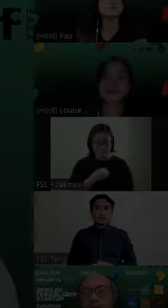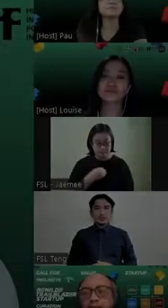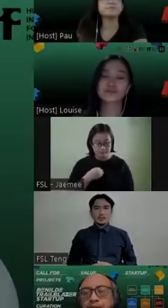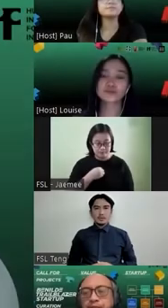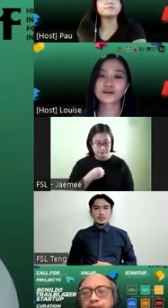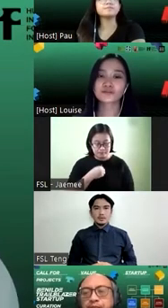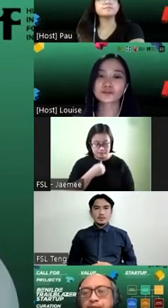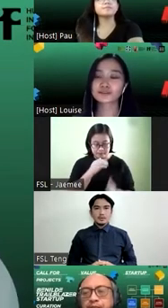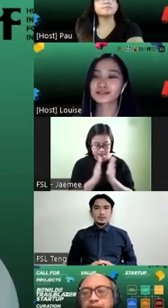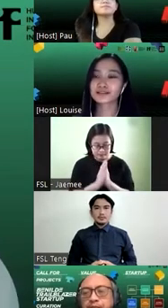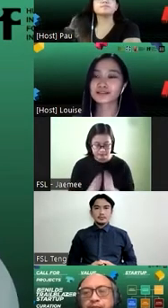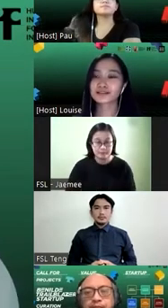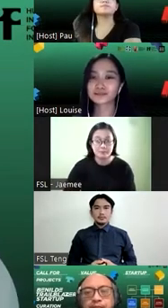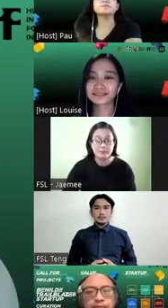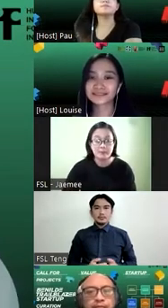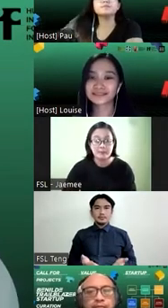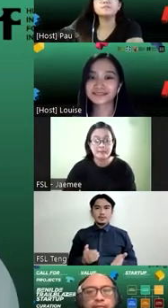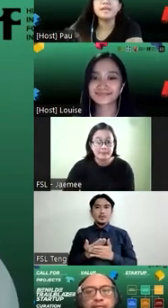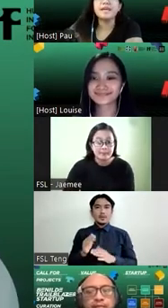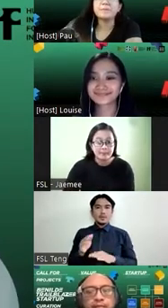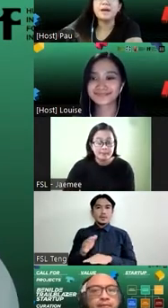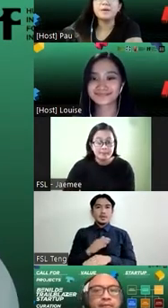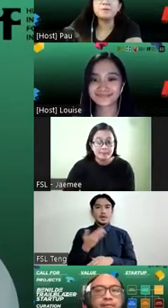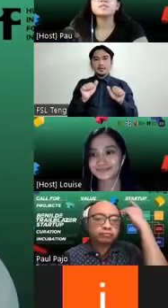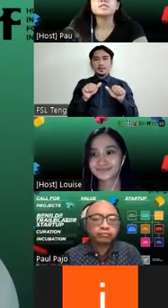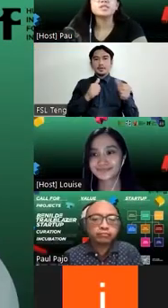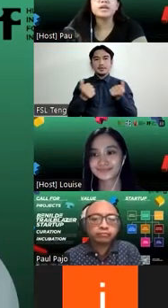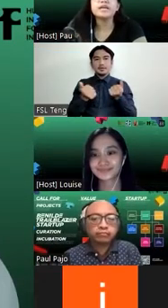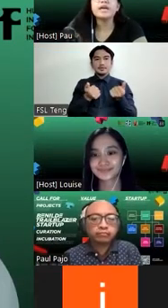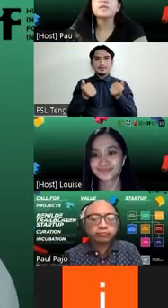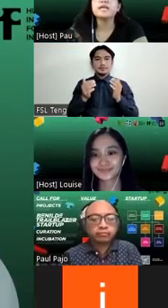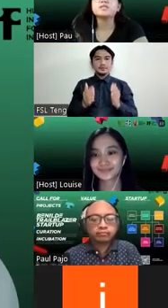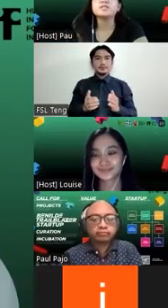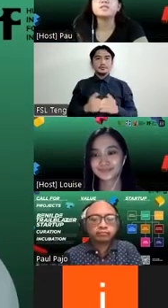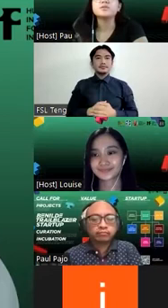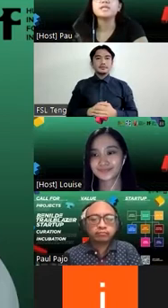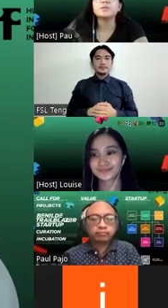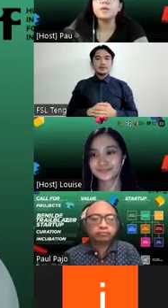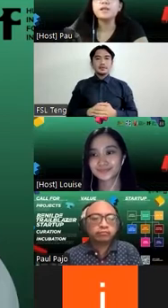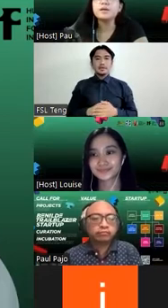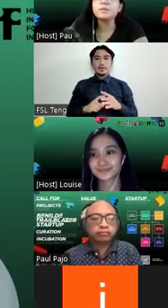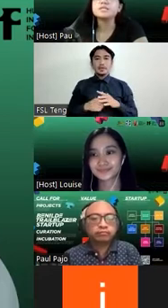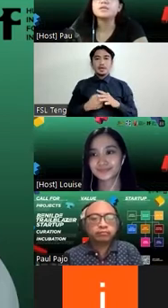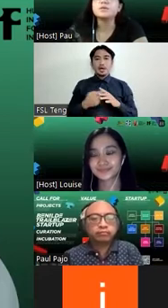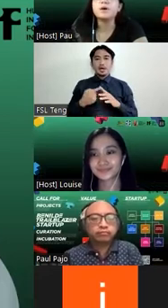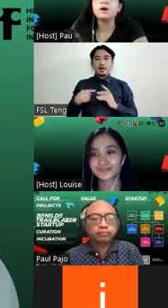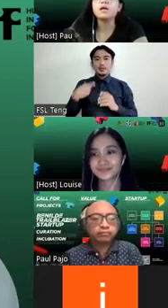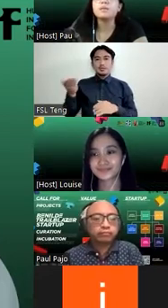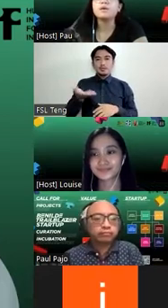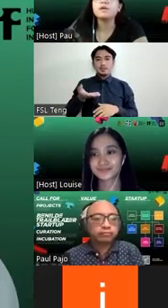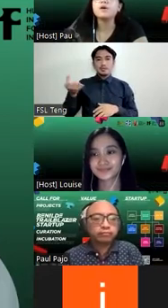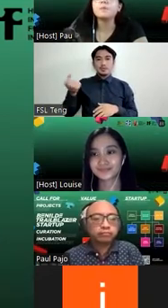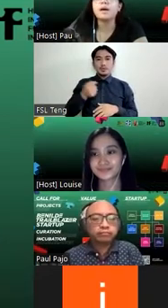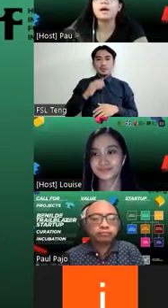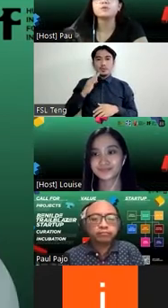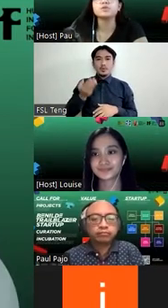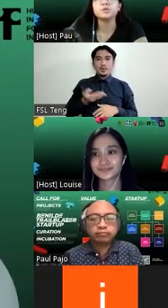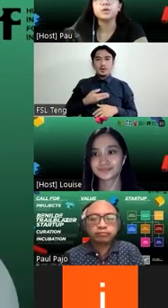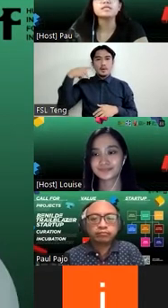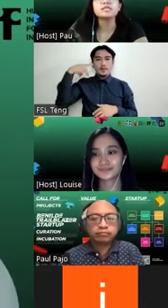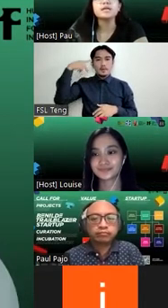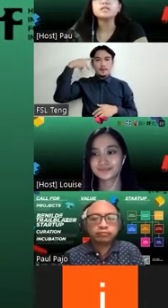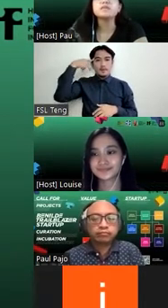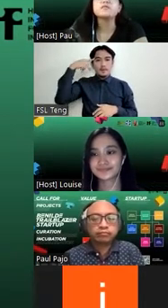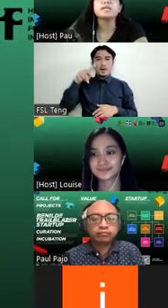So once again, good afternoon, everyone. I am Luis. And I'm Pao. To start, I would like to introduce and welcome Mr. Paul Amerigo Paho